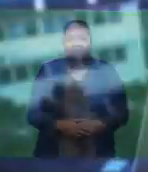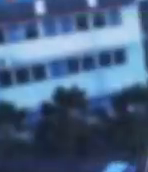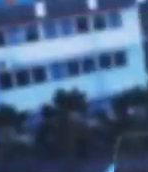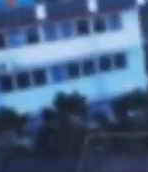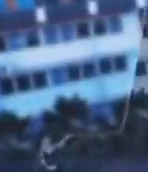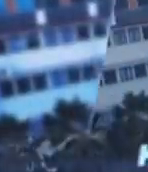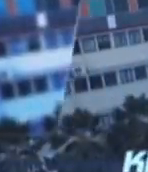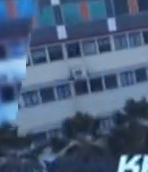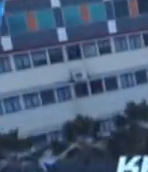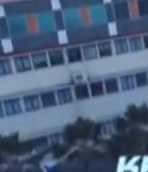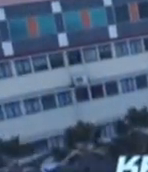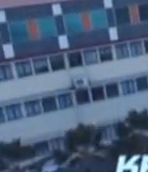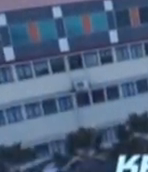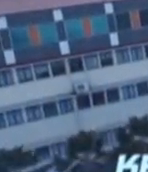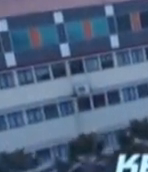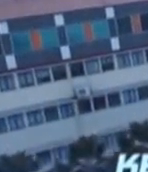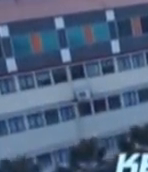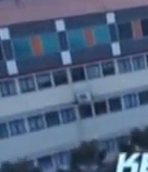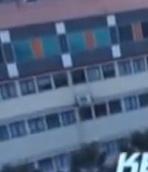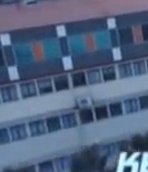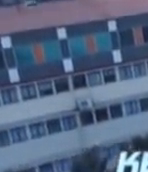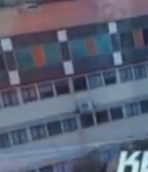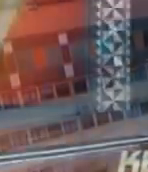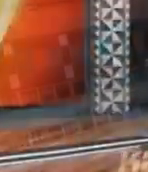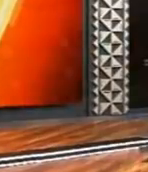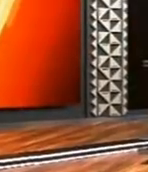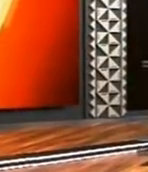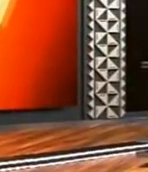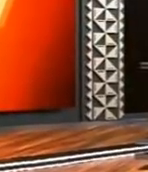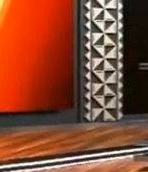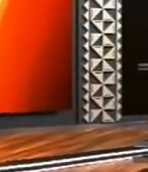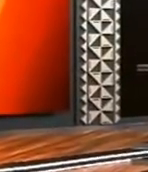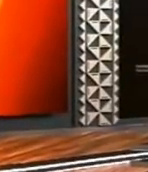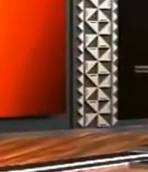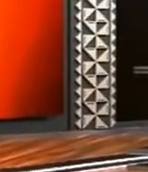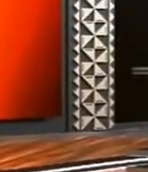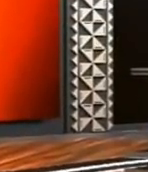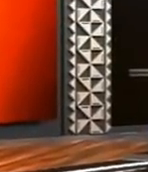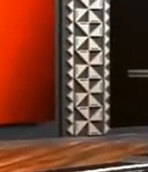From the studios of FBC Suva, Edwin Nana.